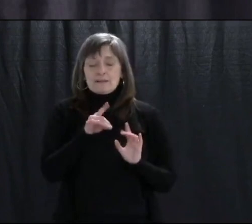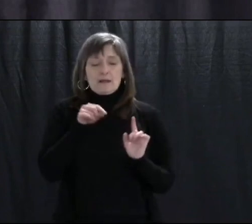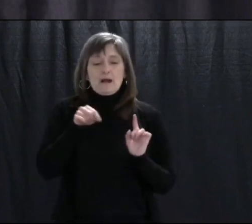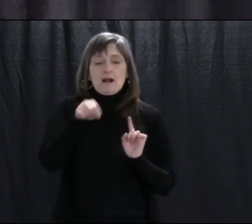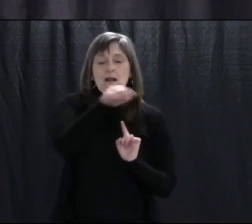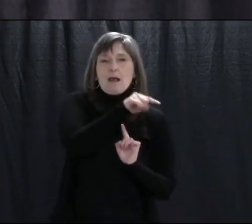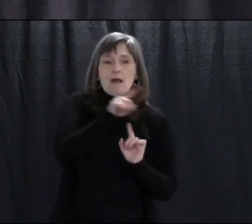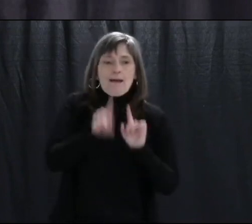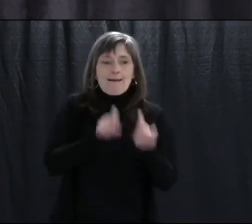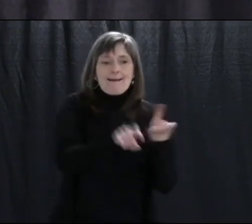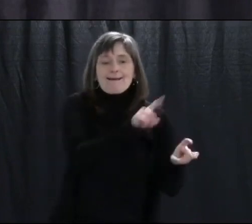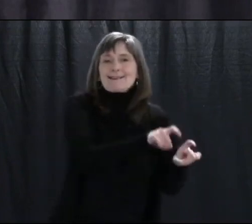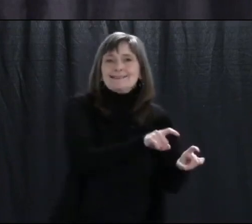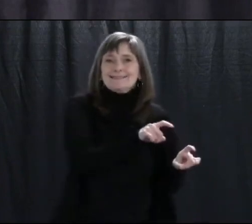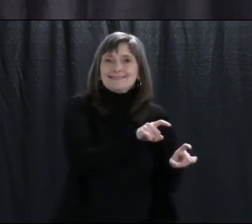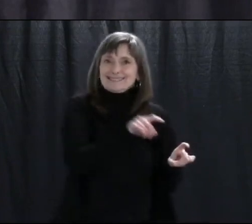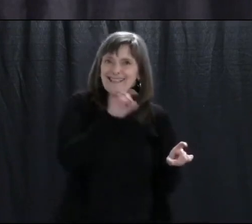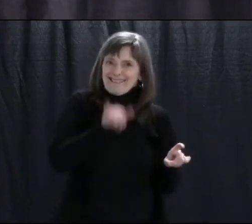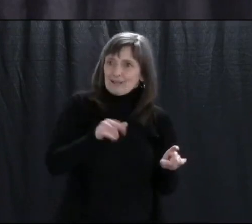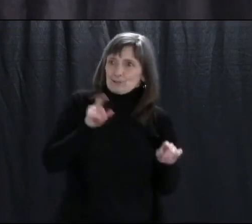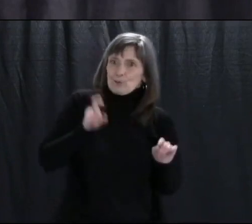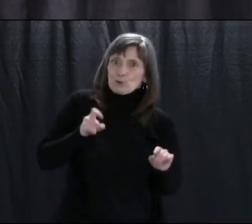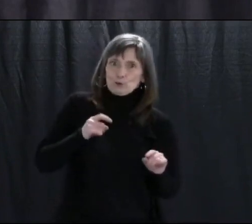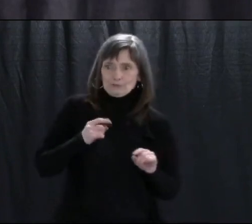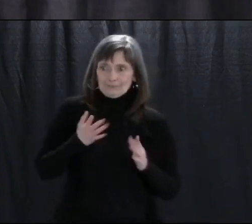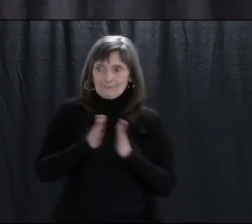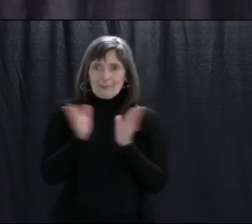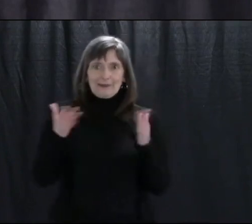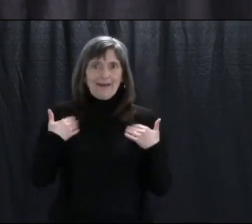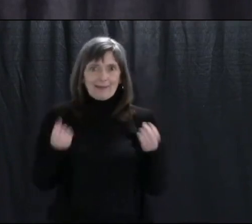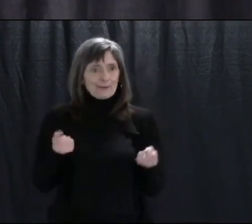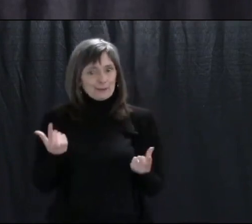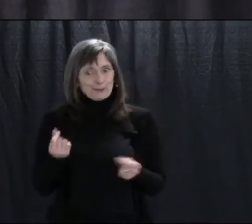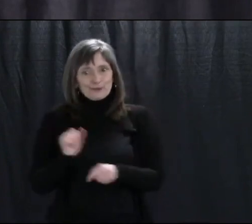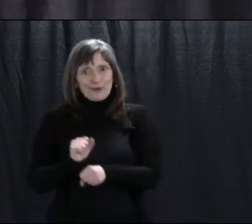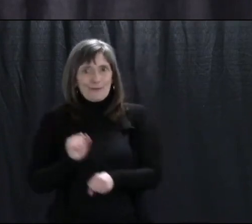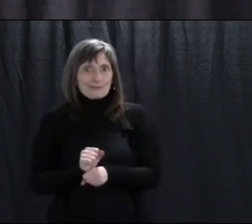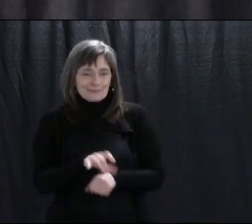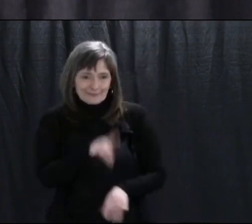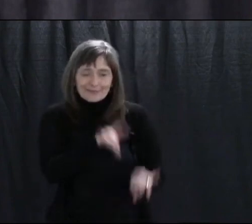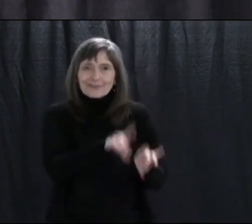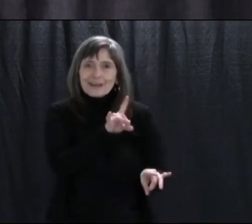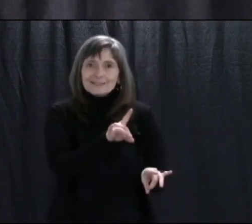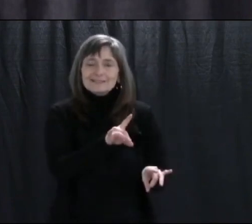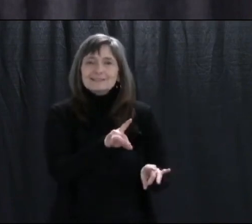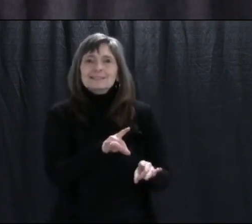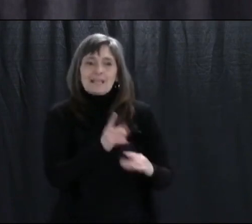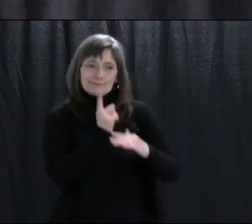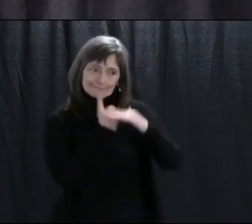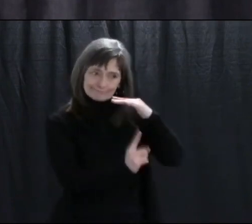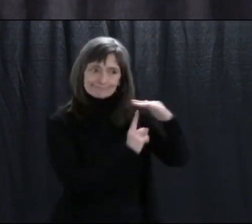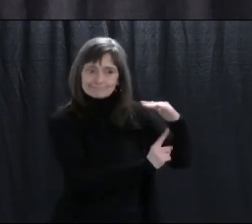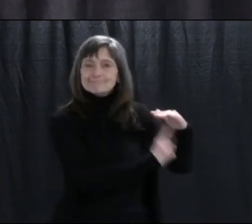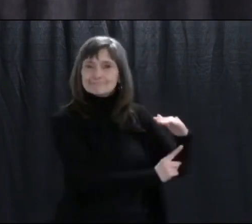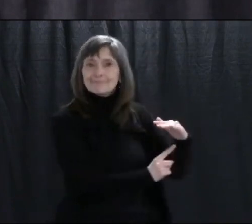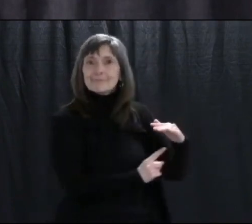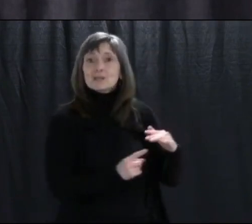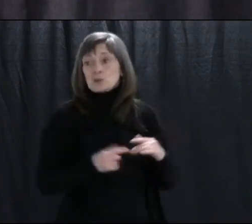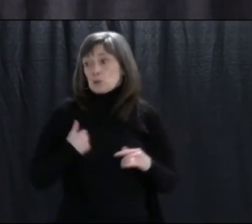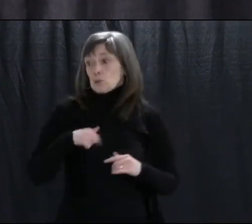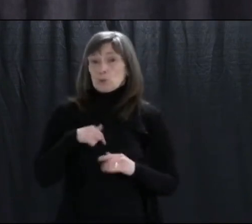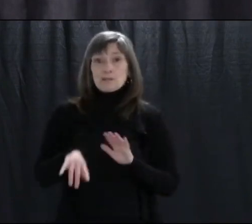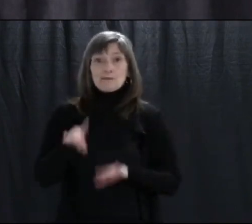health is meant to do, is to find these cases and to have them isolate. So the fact that we've seen this increase